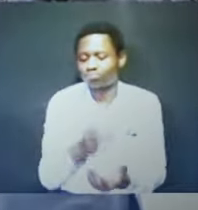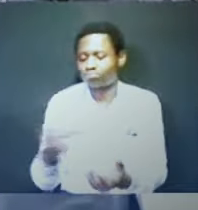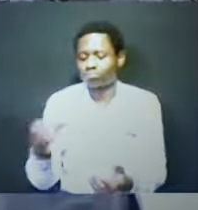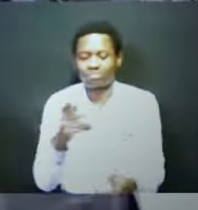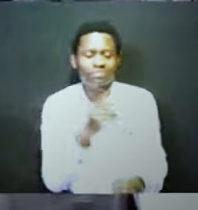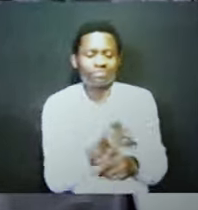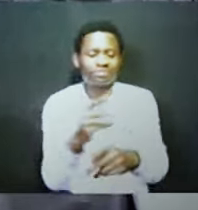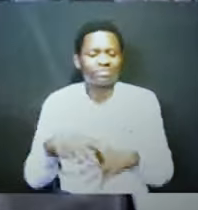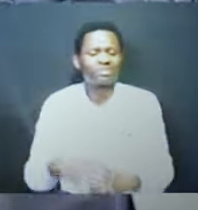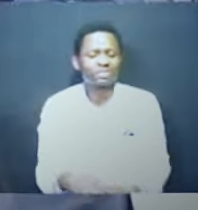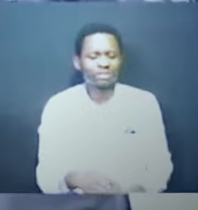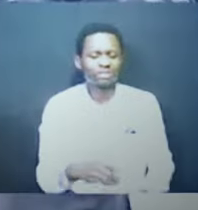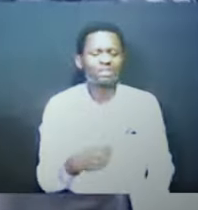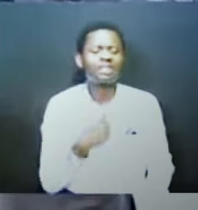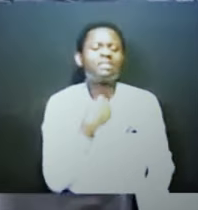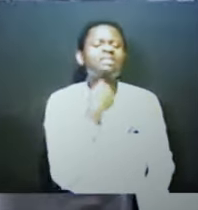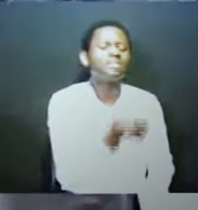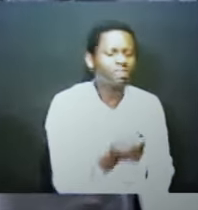wine.